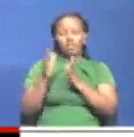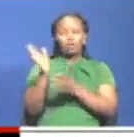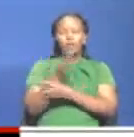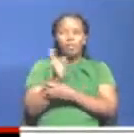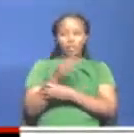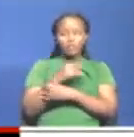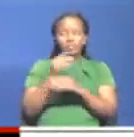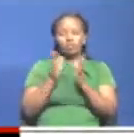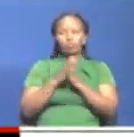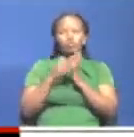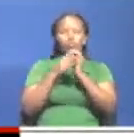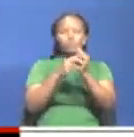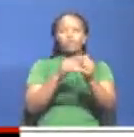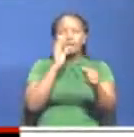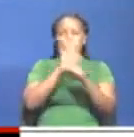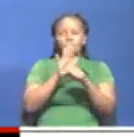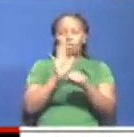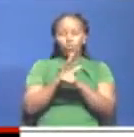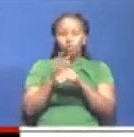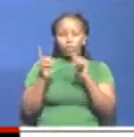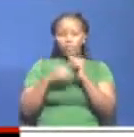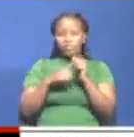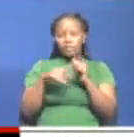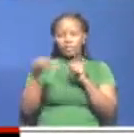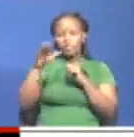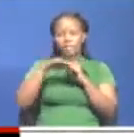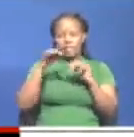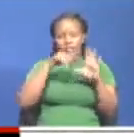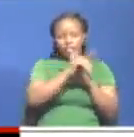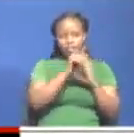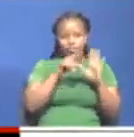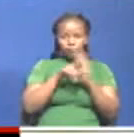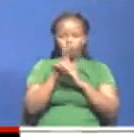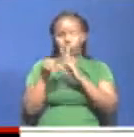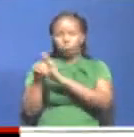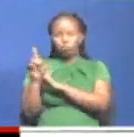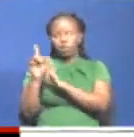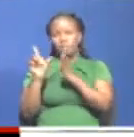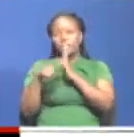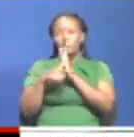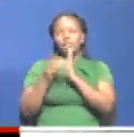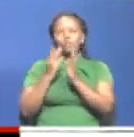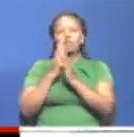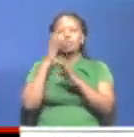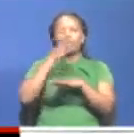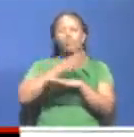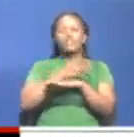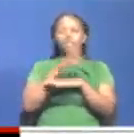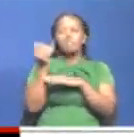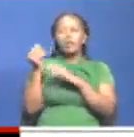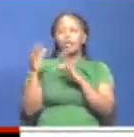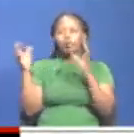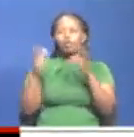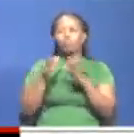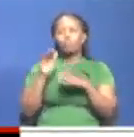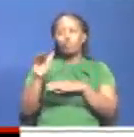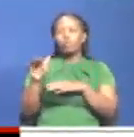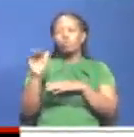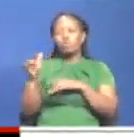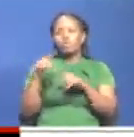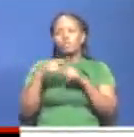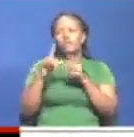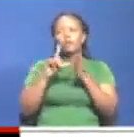the majority of the six stages. He was briefly overtaken by teammate Elfyn Evans in the morning but moved back in front